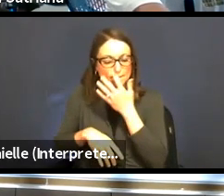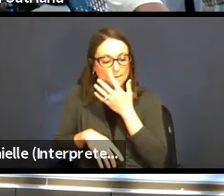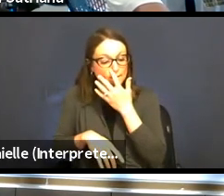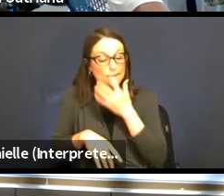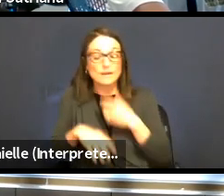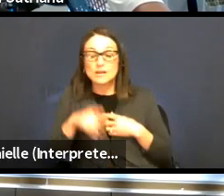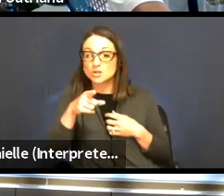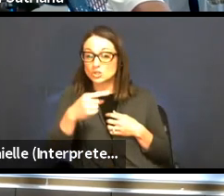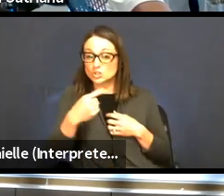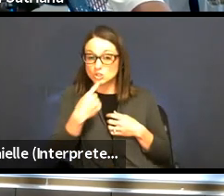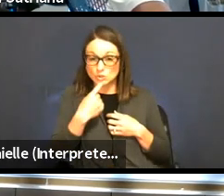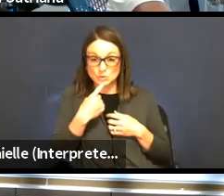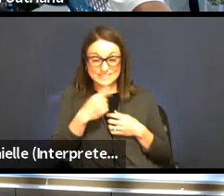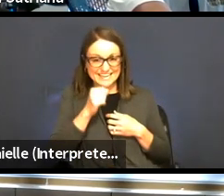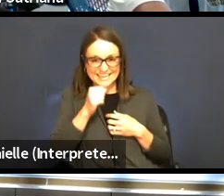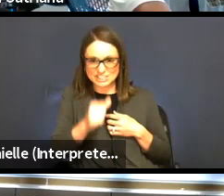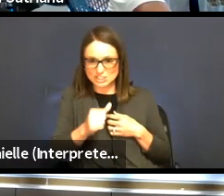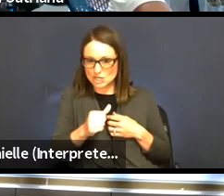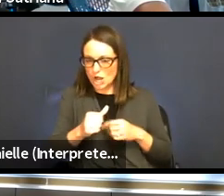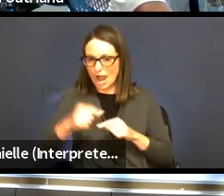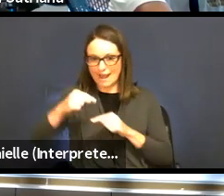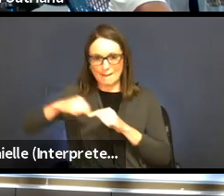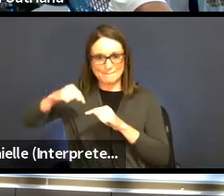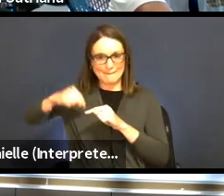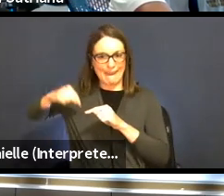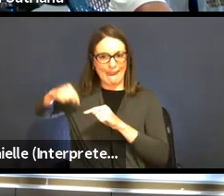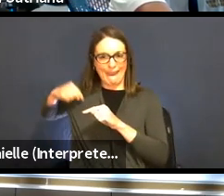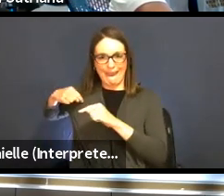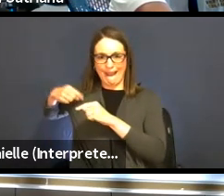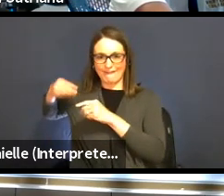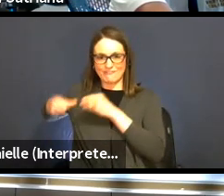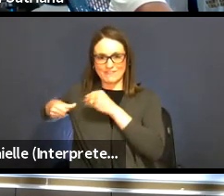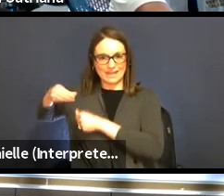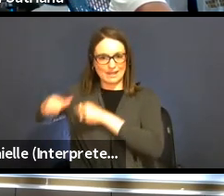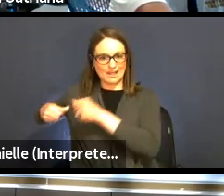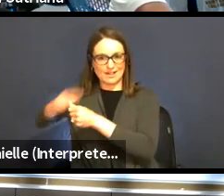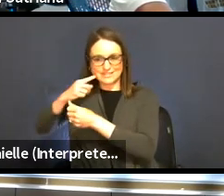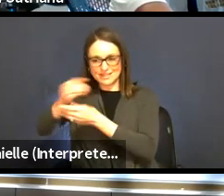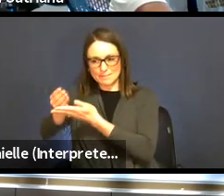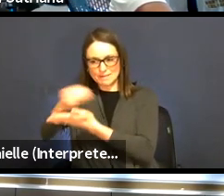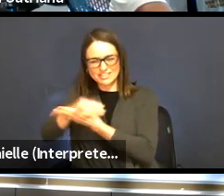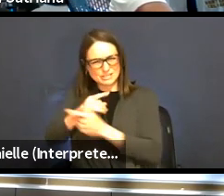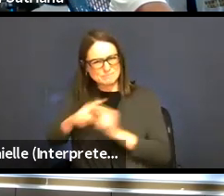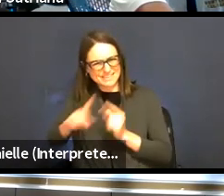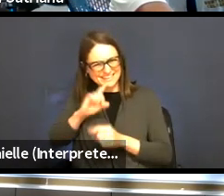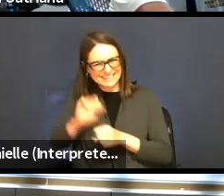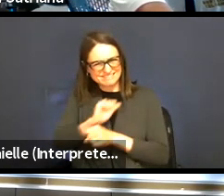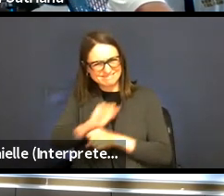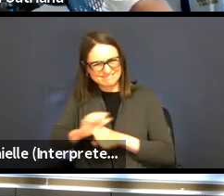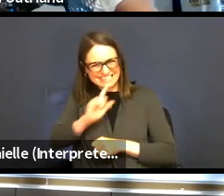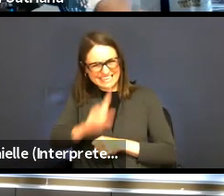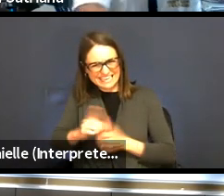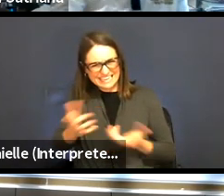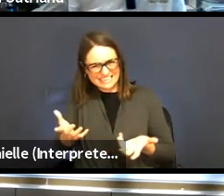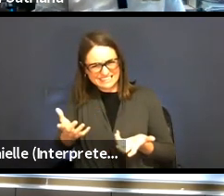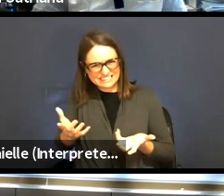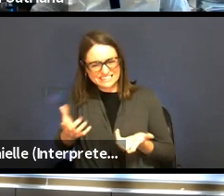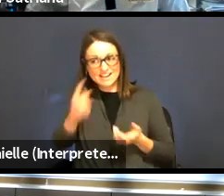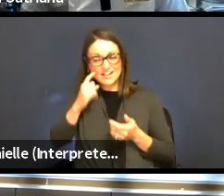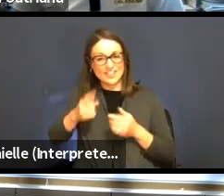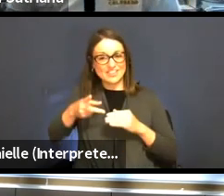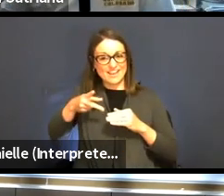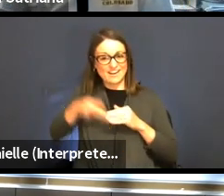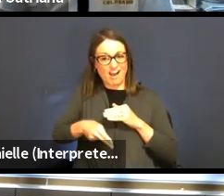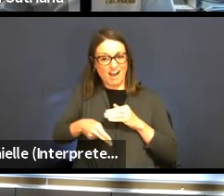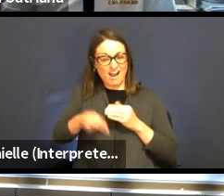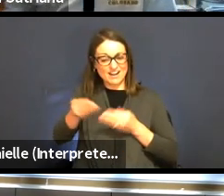it's not a backfill to the budget, but it most certainly is a backfill to the budget. I mean, they cut the budget from